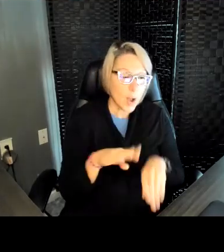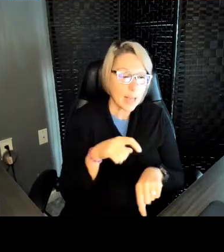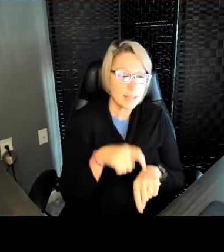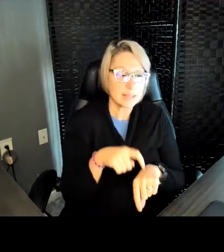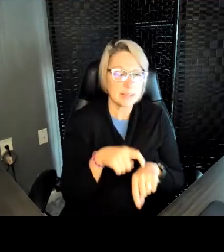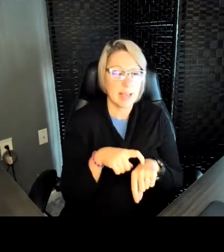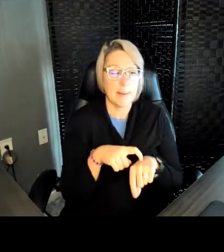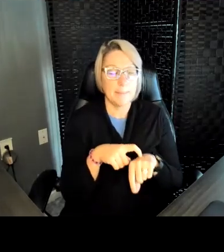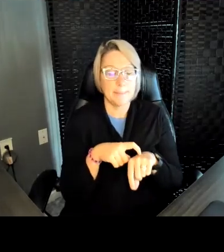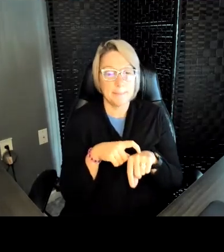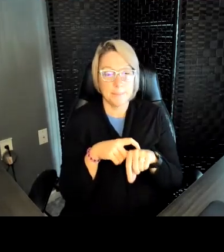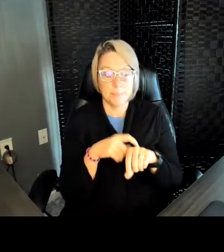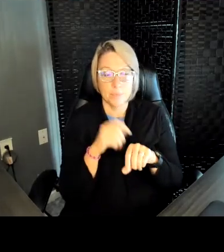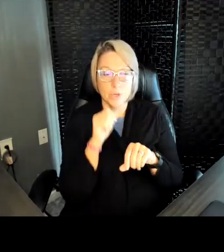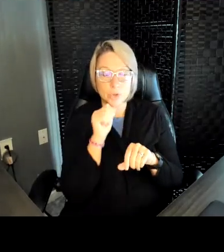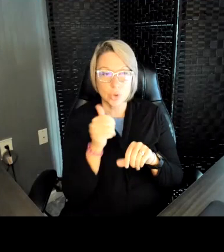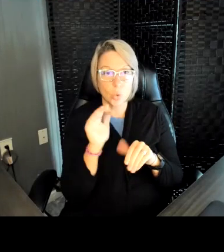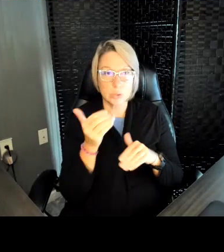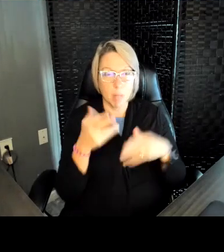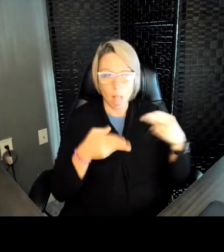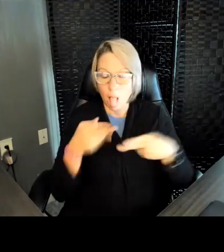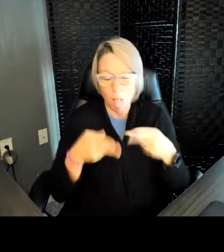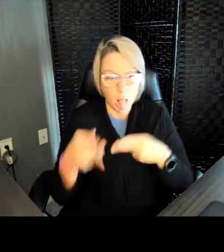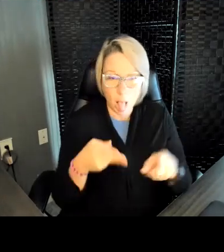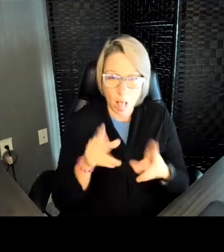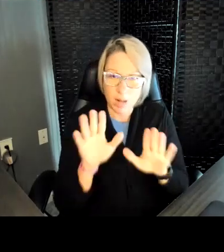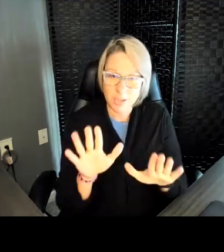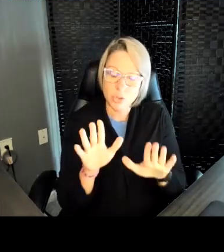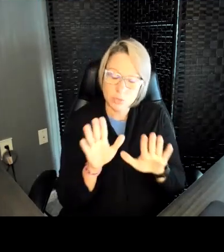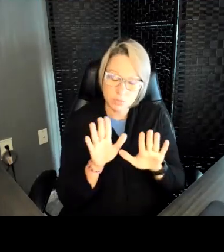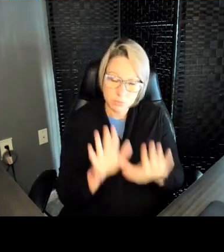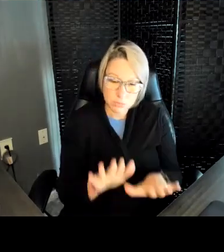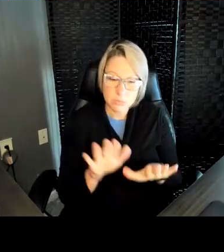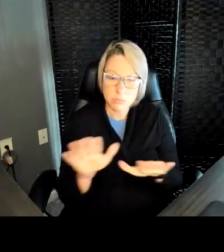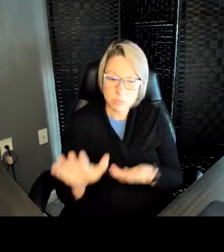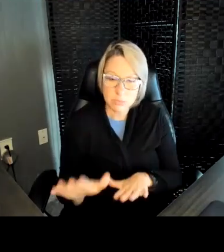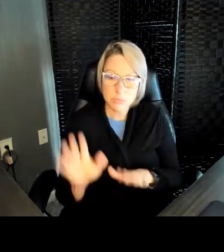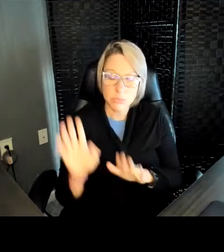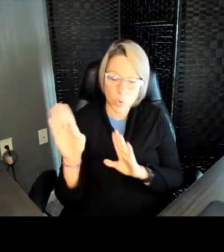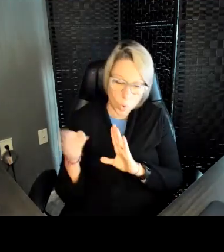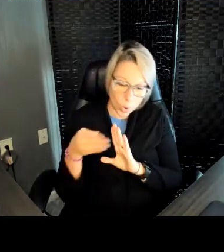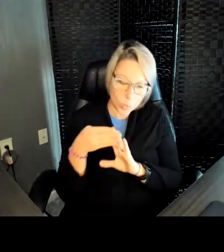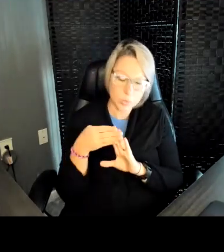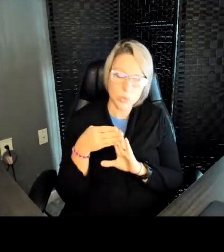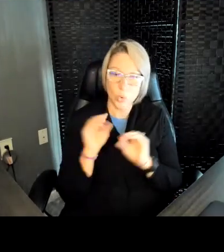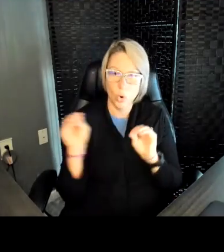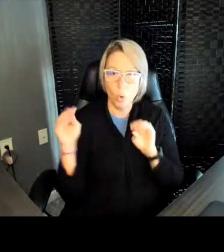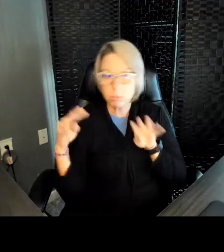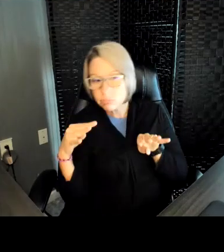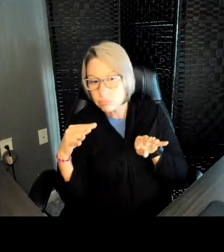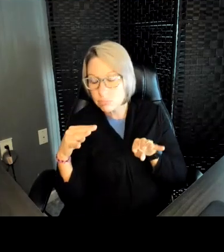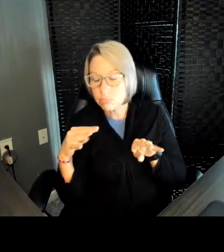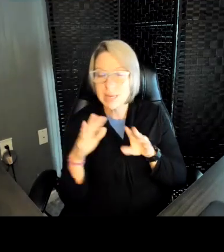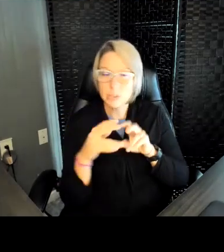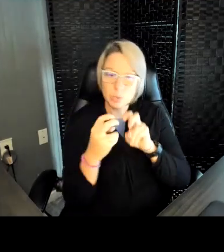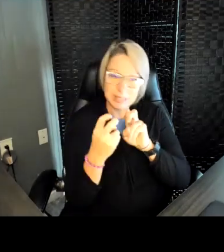that you don't look rushed. You make sure that you aren't rushed. It's just how it's got to be. You close the door, you don't have spectators, and you sit down